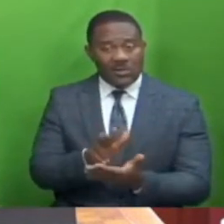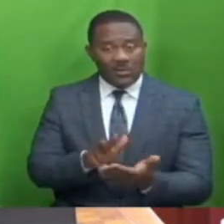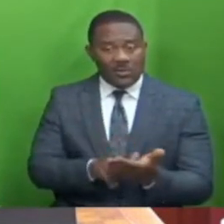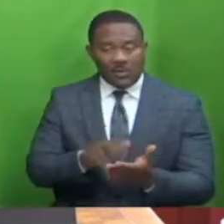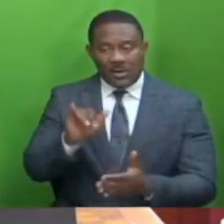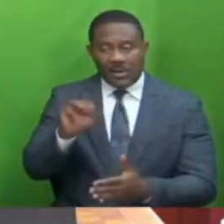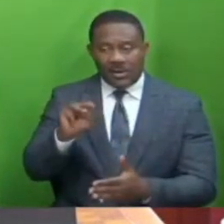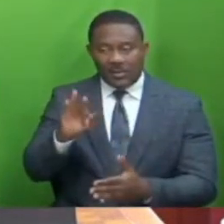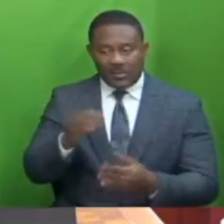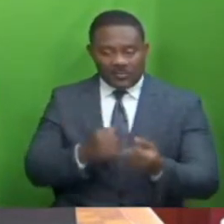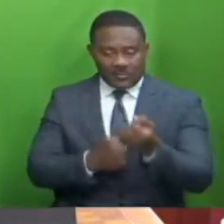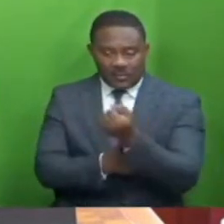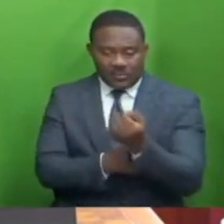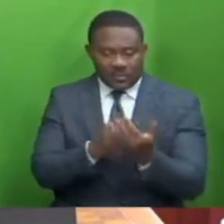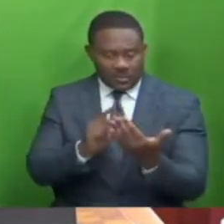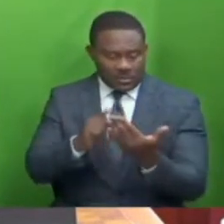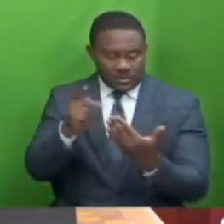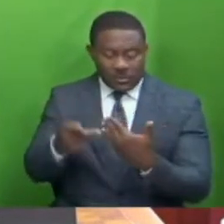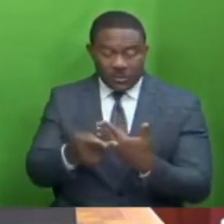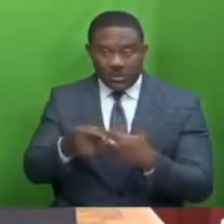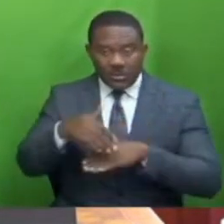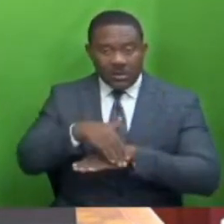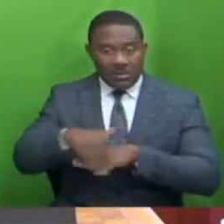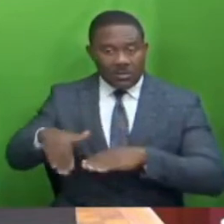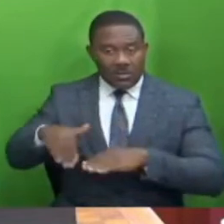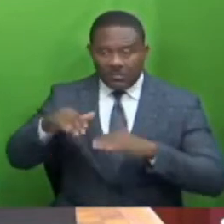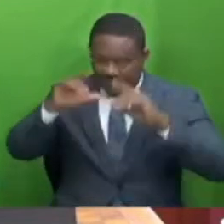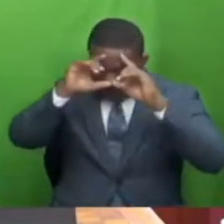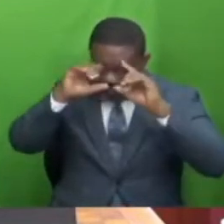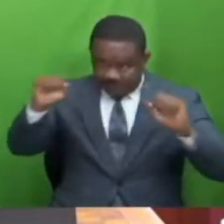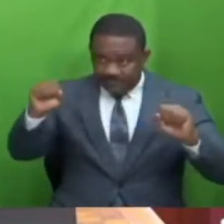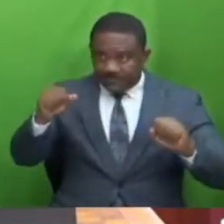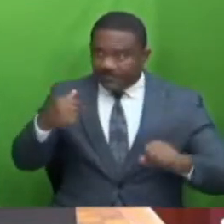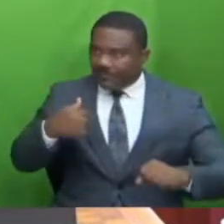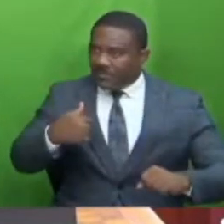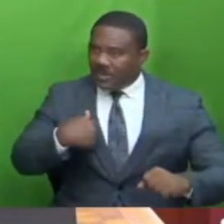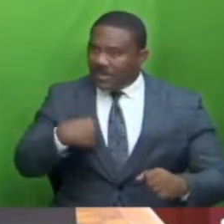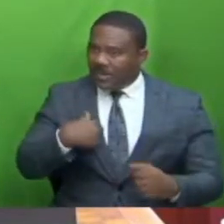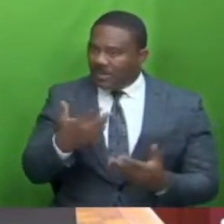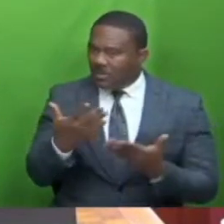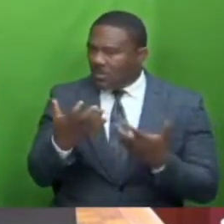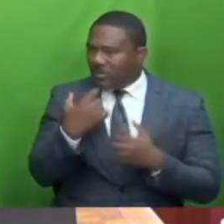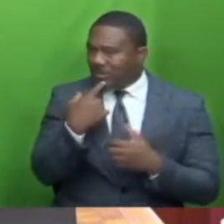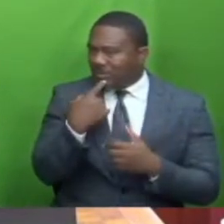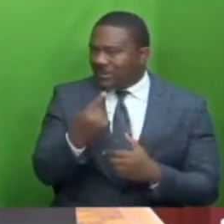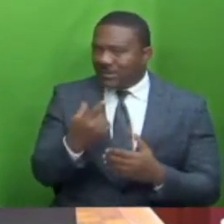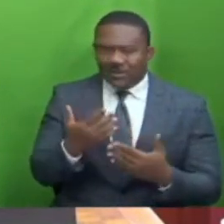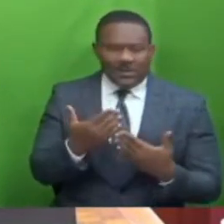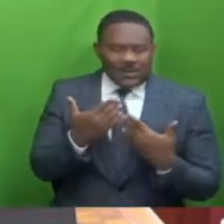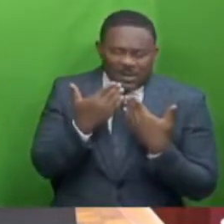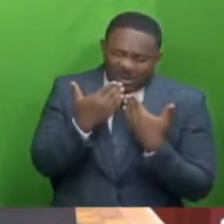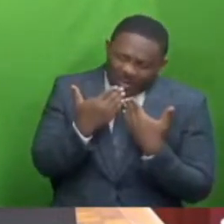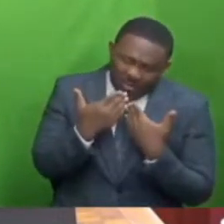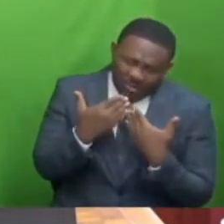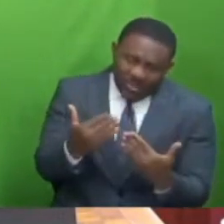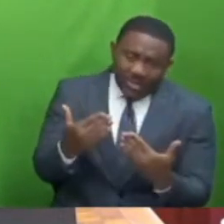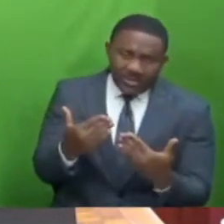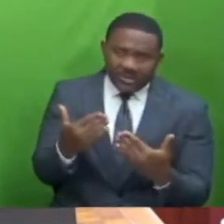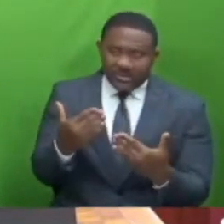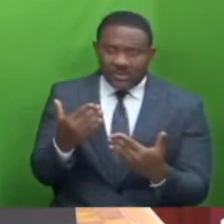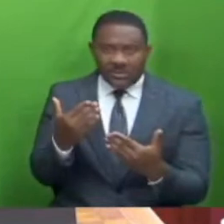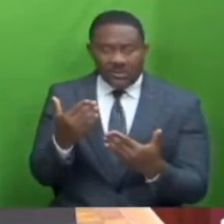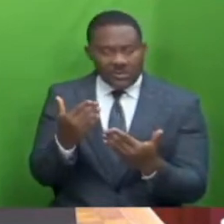program. On behalf of His Excellency the President, I would like to again express our sincere gratitude to the Right